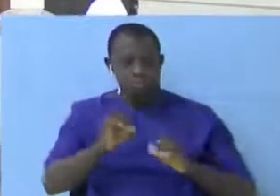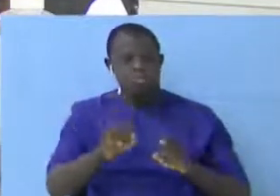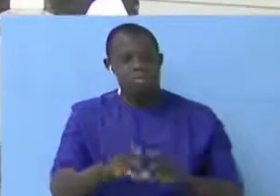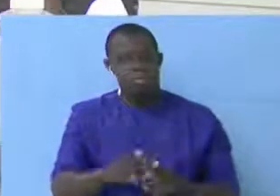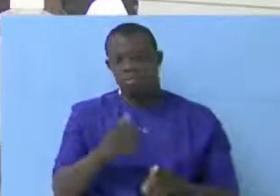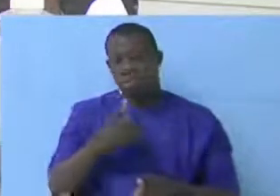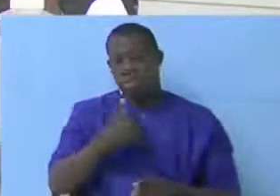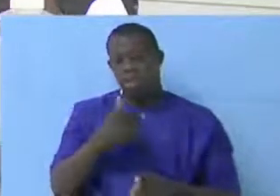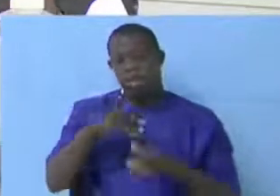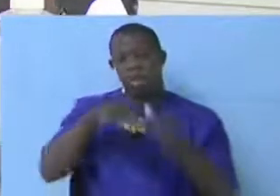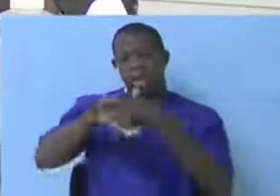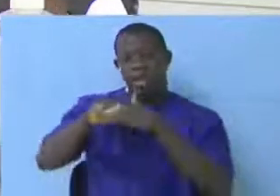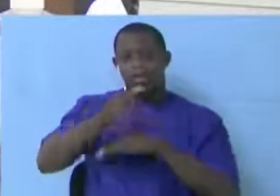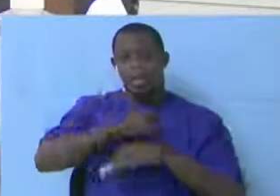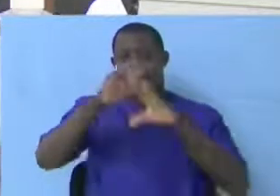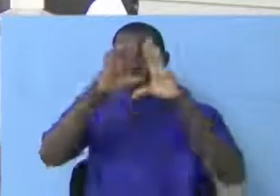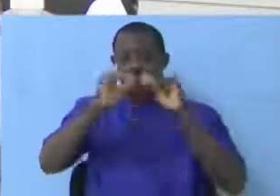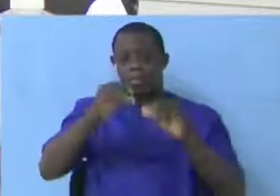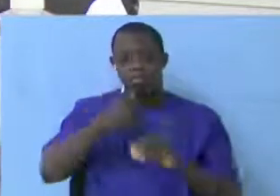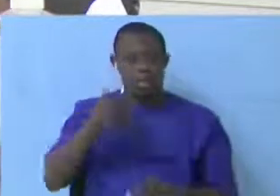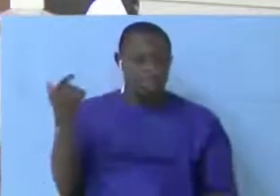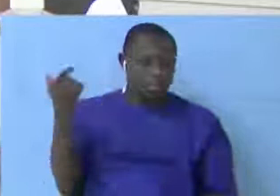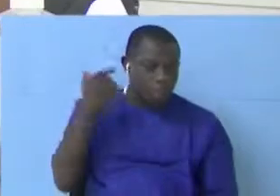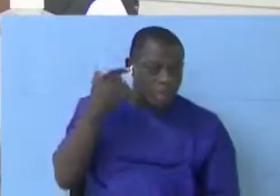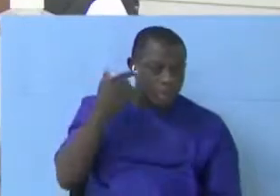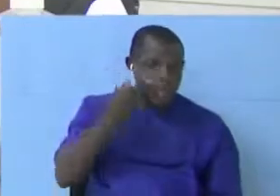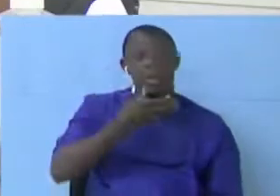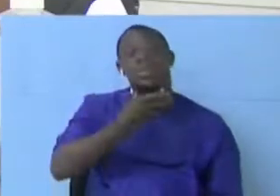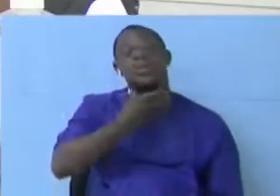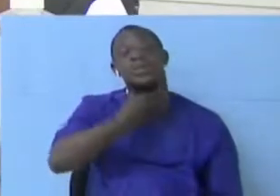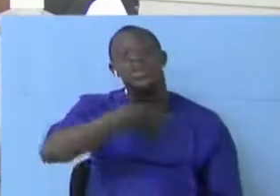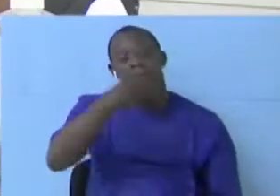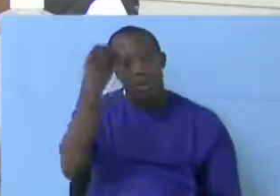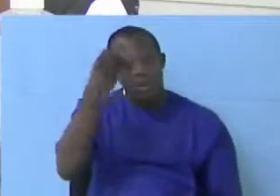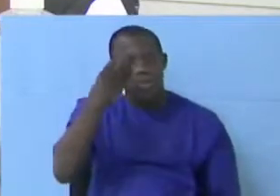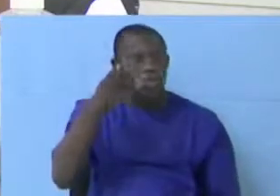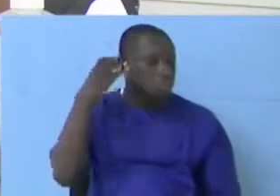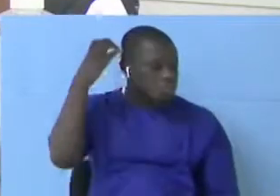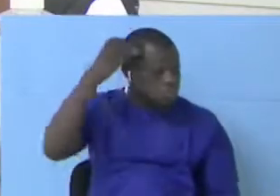inside my office. I had the shoutings and the noise, yes.